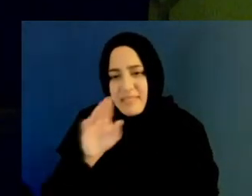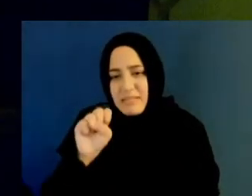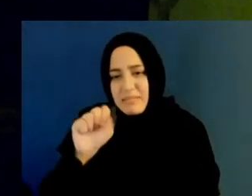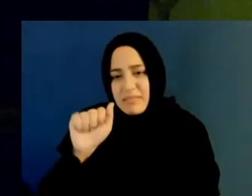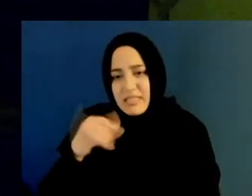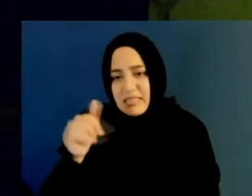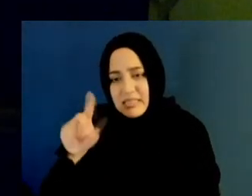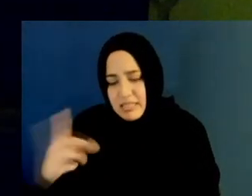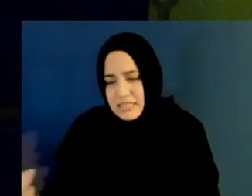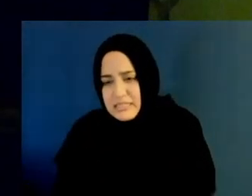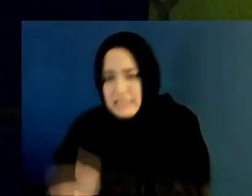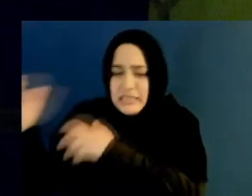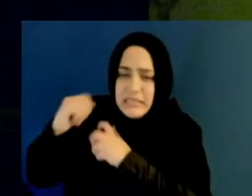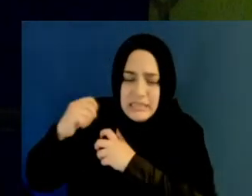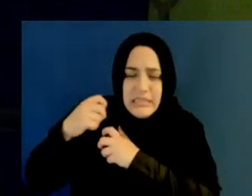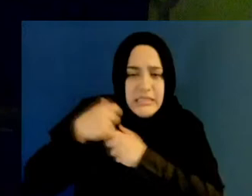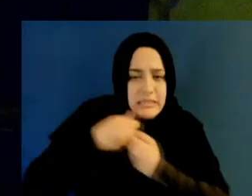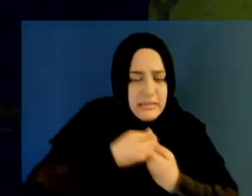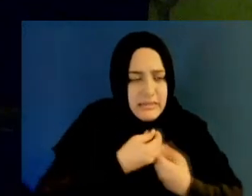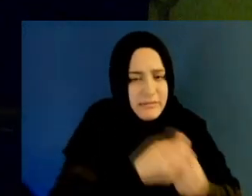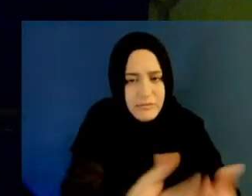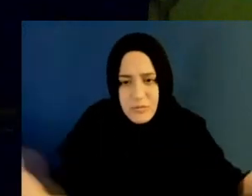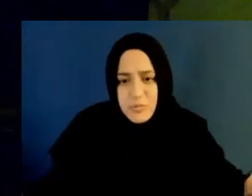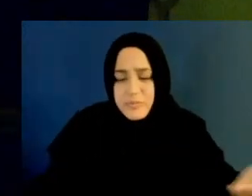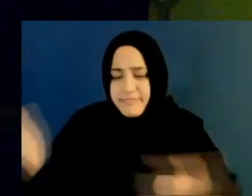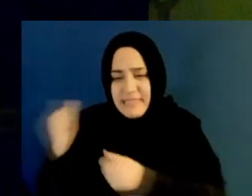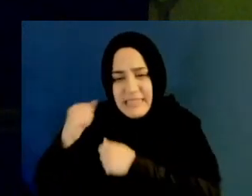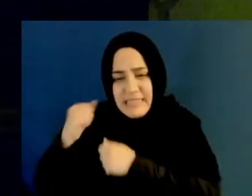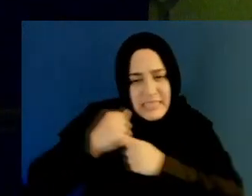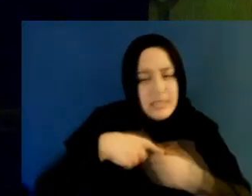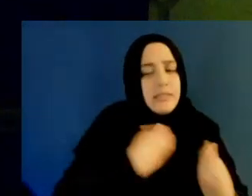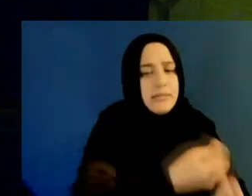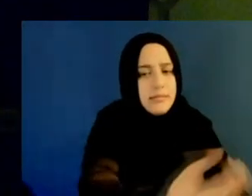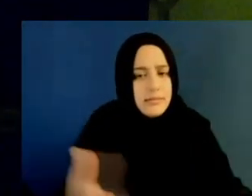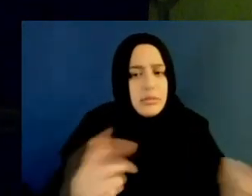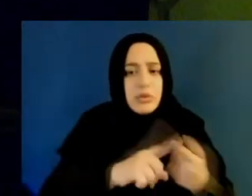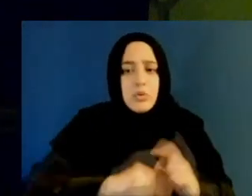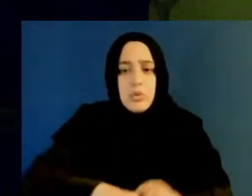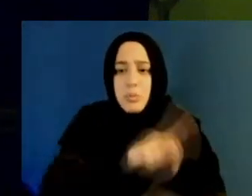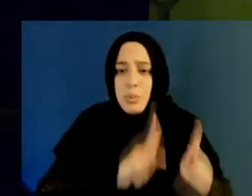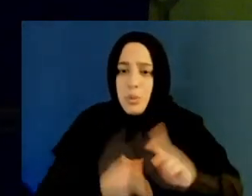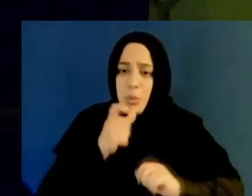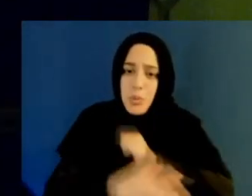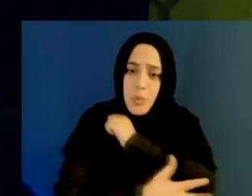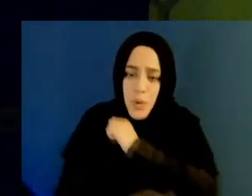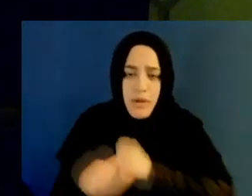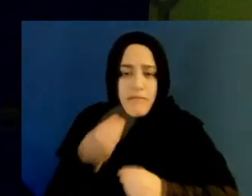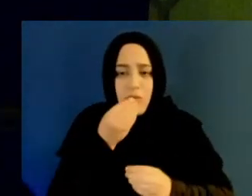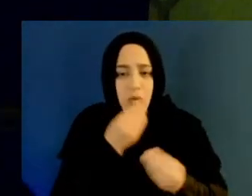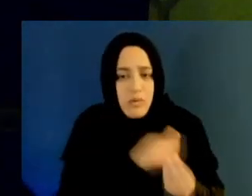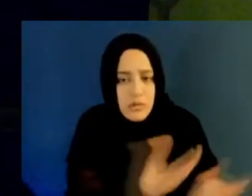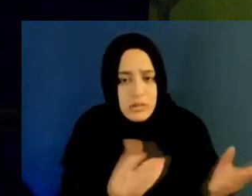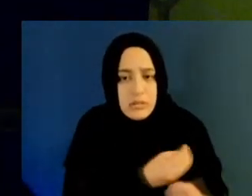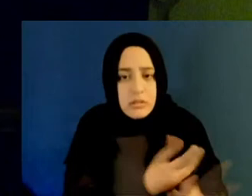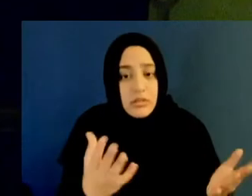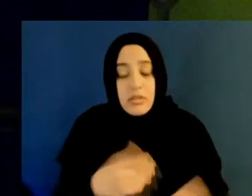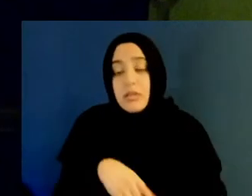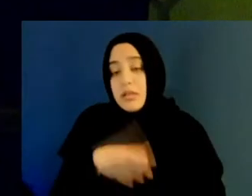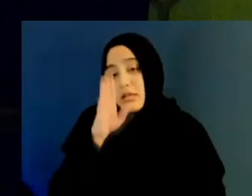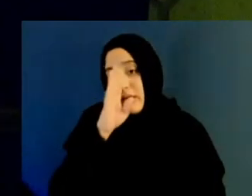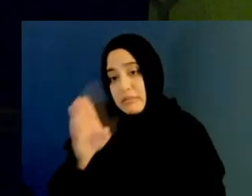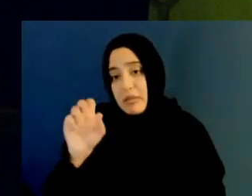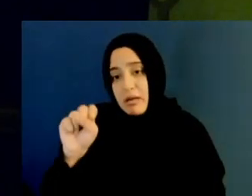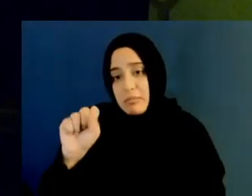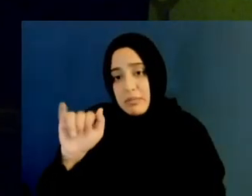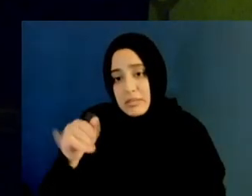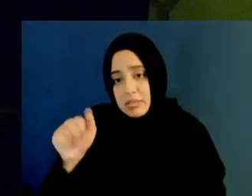distribute the food to the poor people of Medina, the less fortunate in Medina. Imam Sajjad would do this charity work and carry the